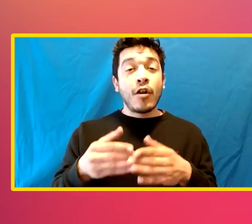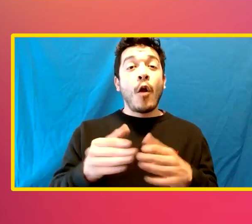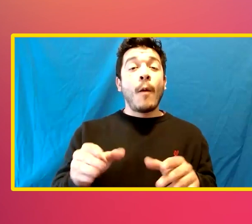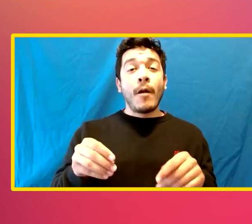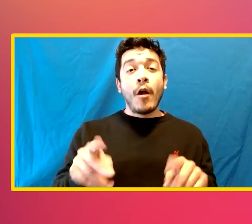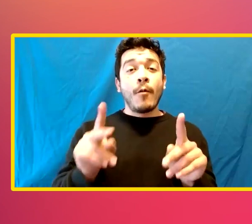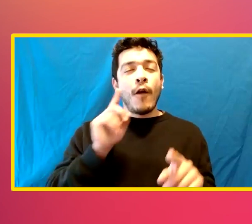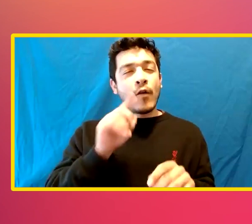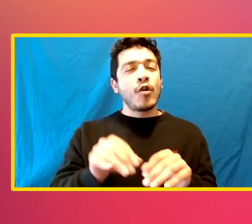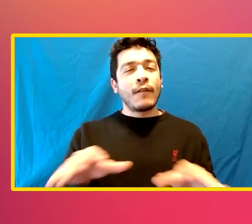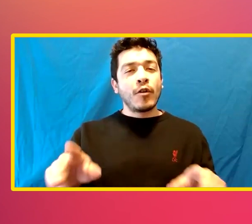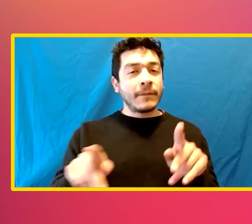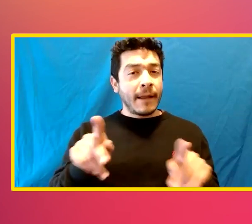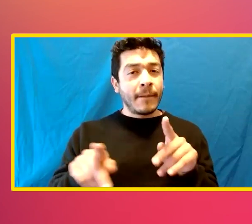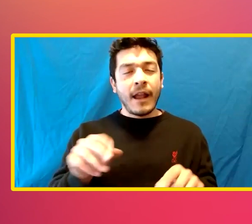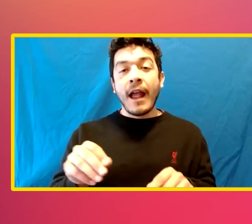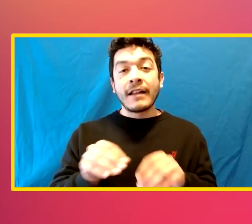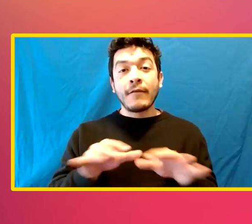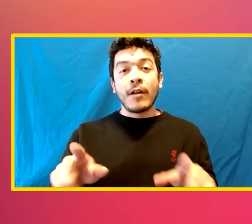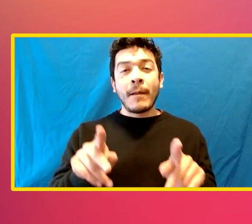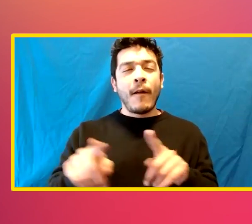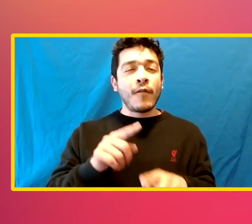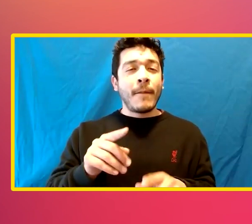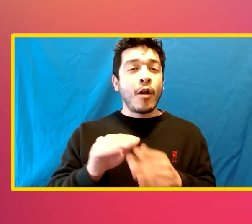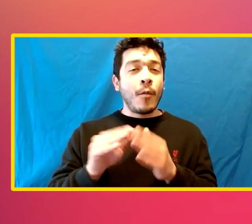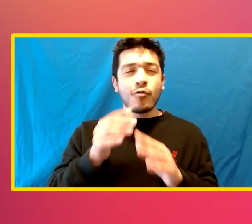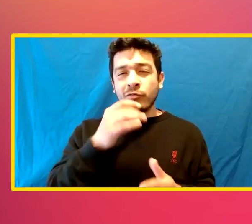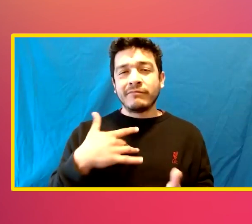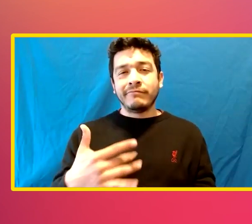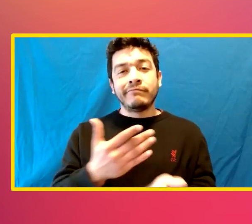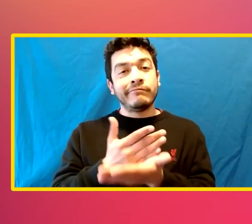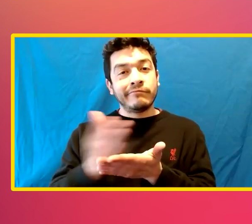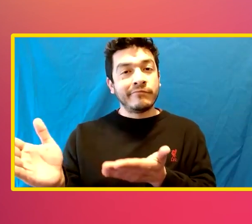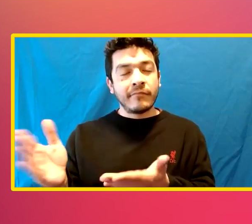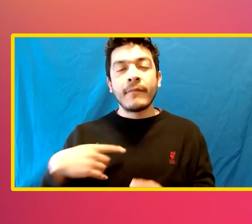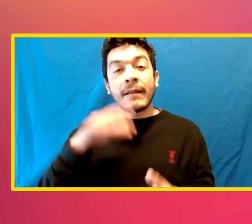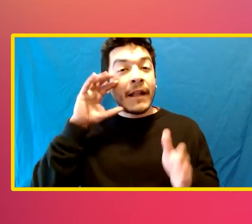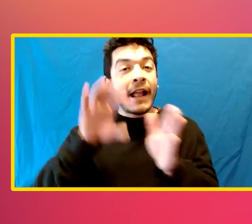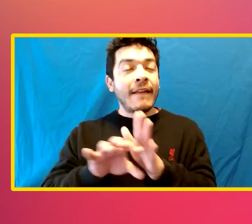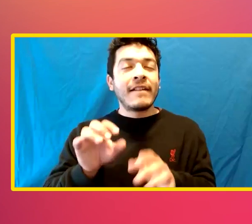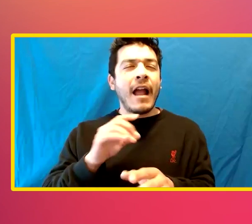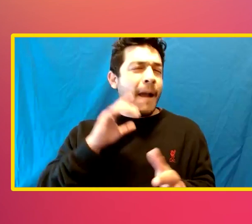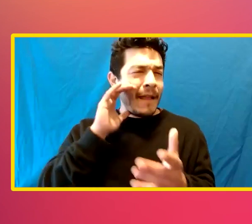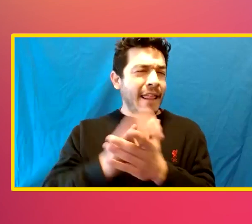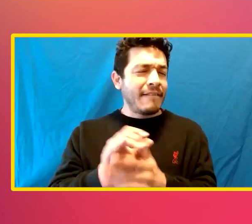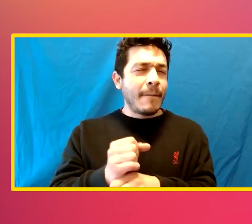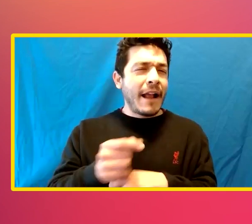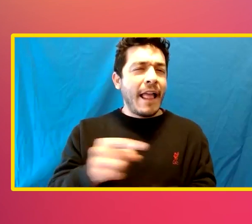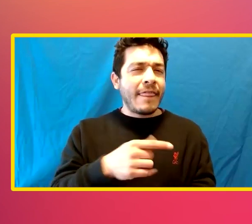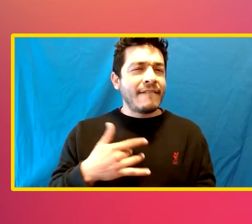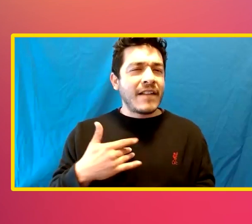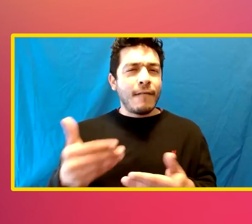diverse individuals and individuals from marginalized communities. We believe in making them feel welcome, right? And when did that